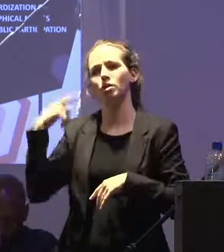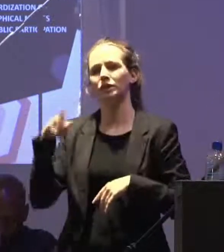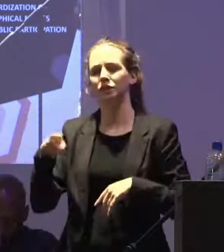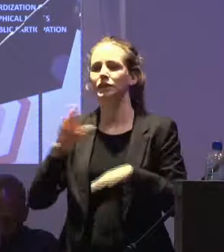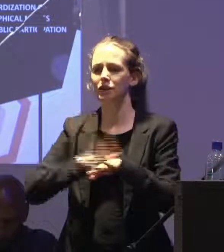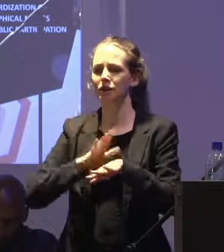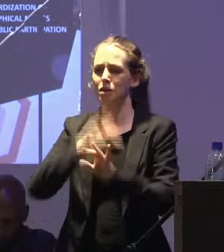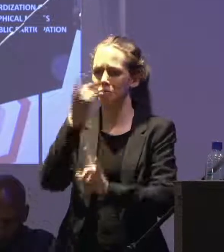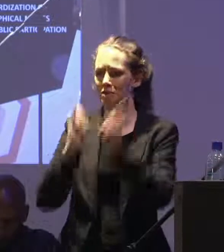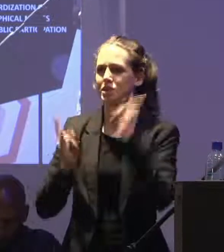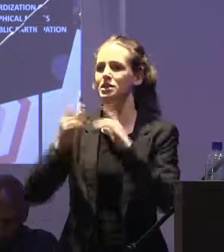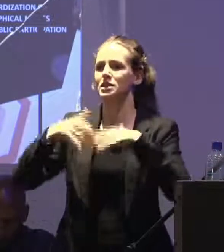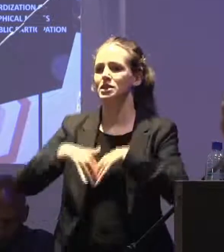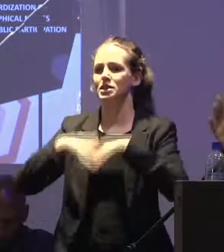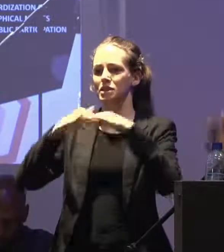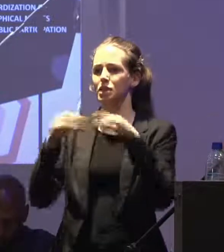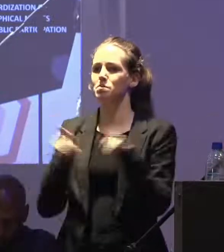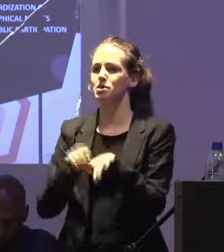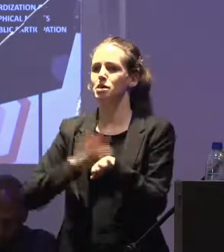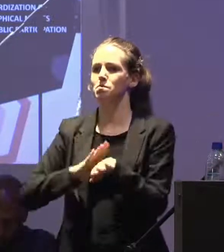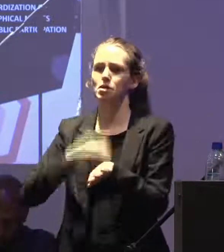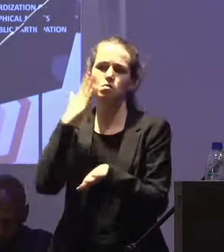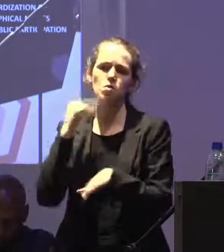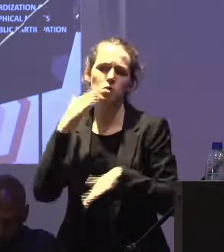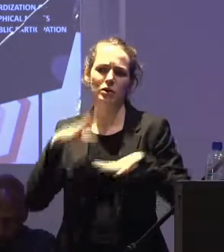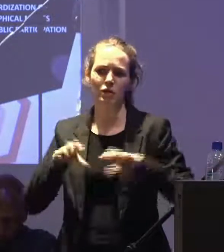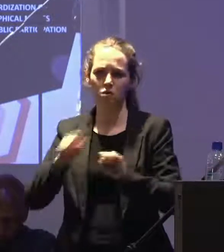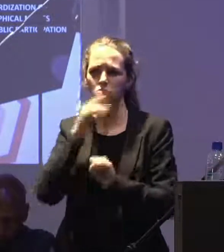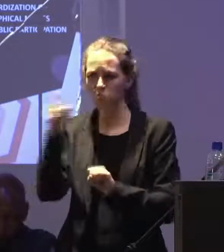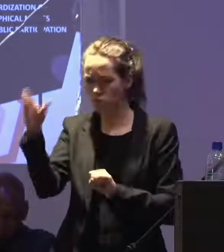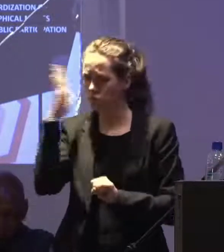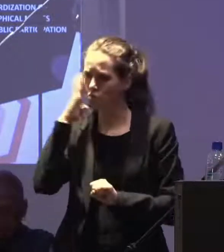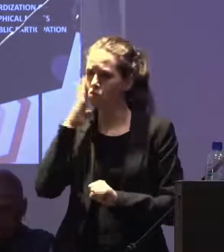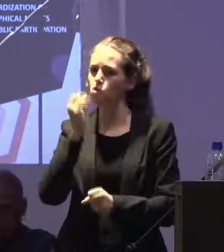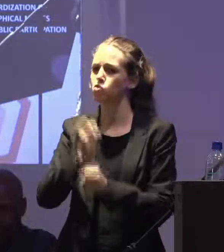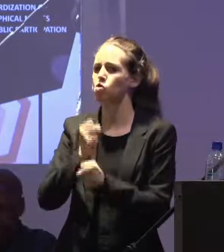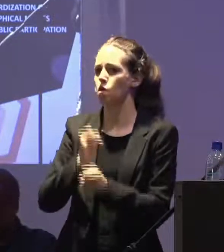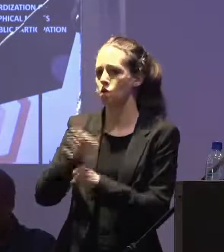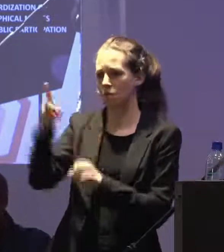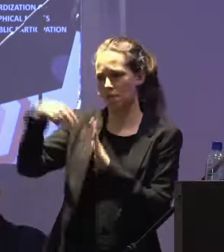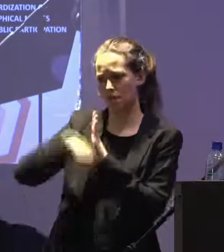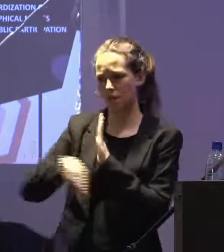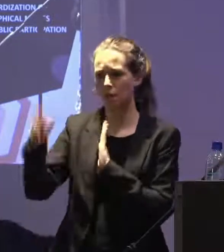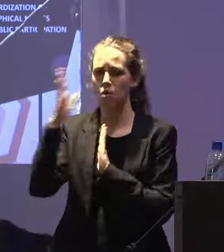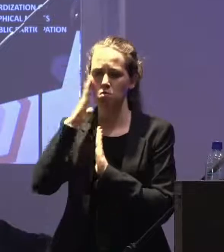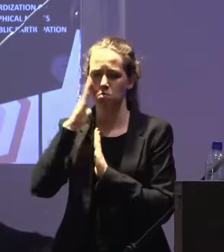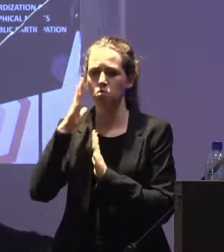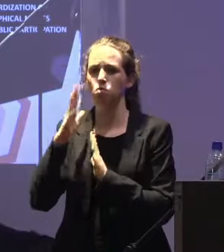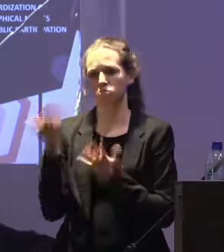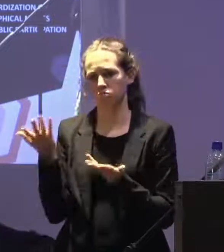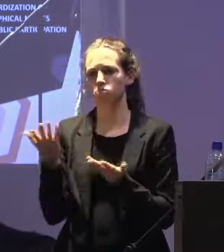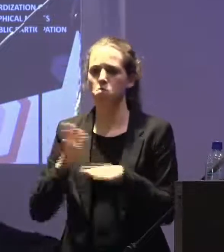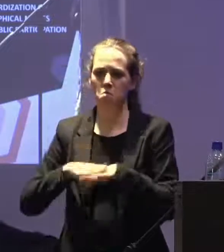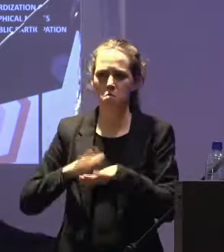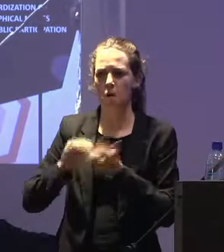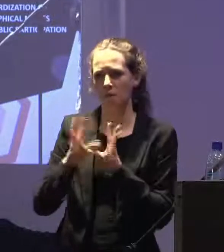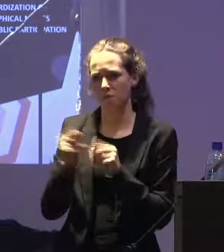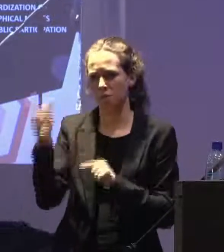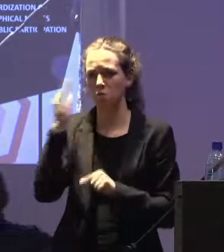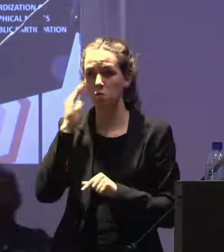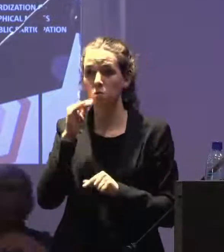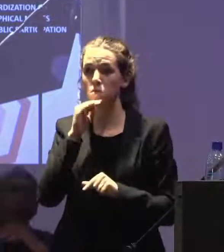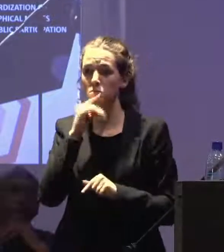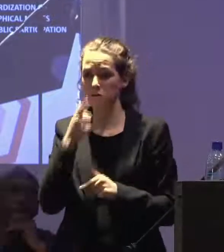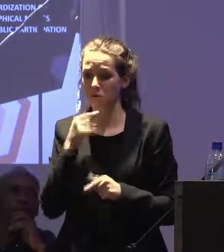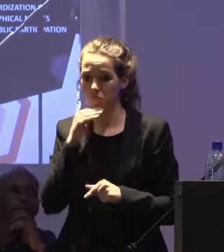think, Mr. McFerrin, you know better the geography and the stand out of these things, and how they are not